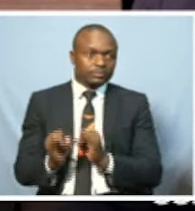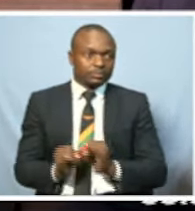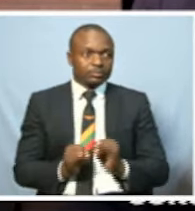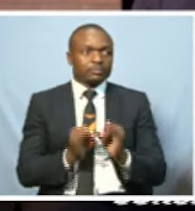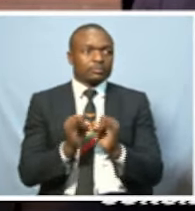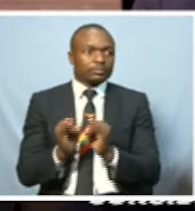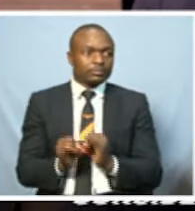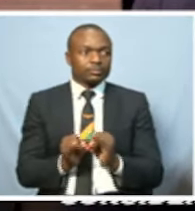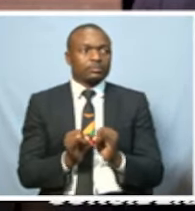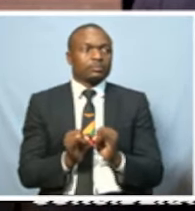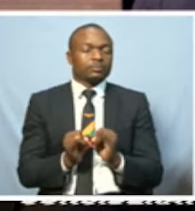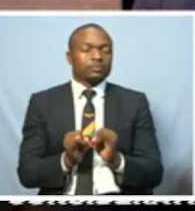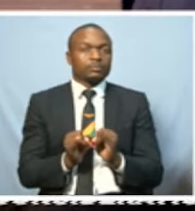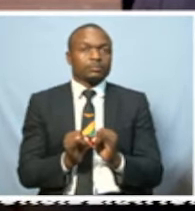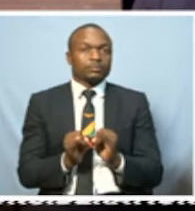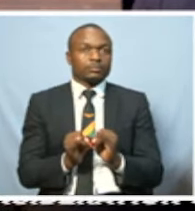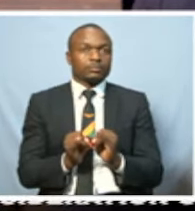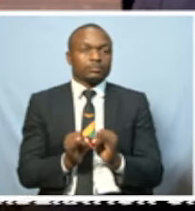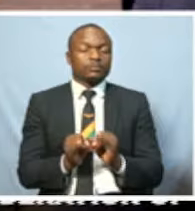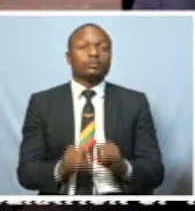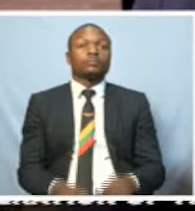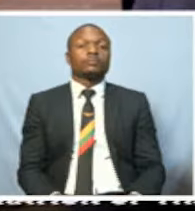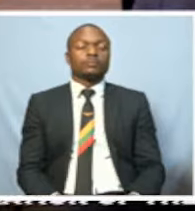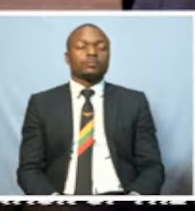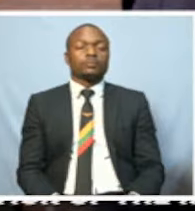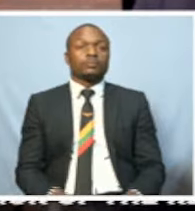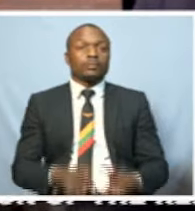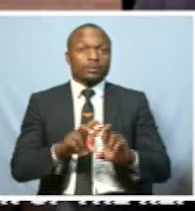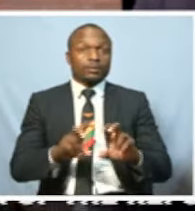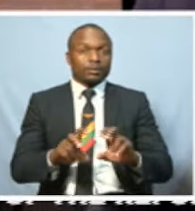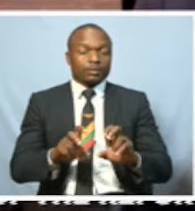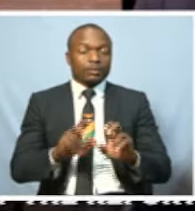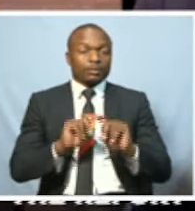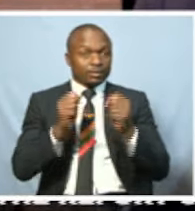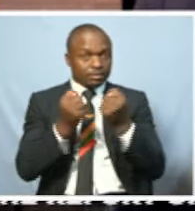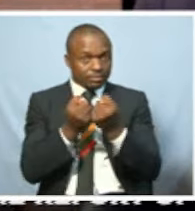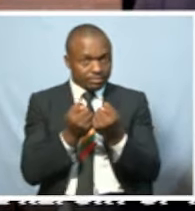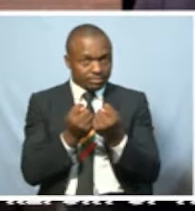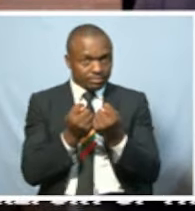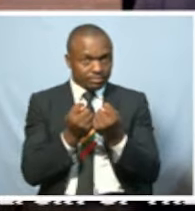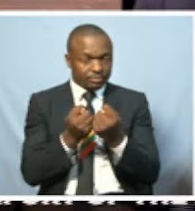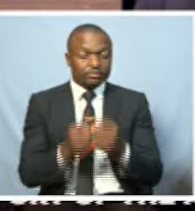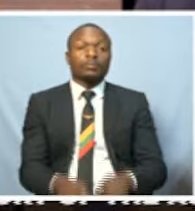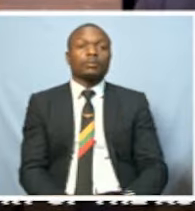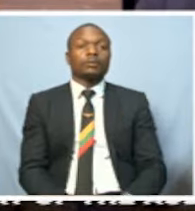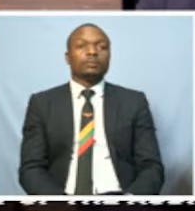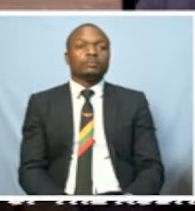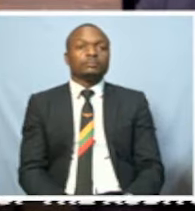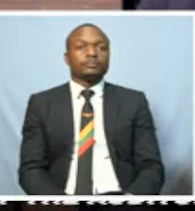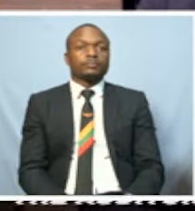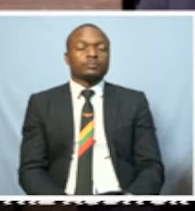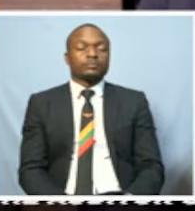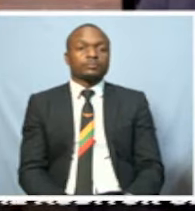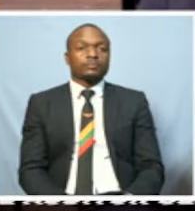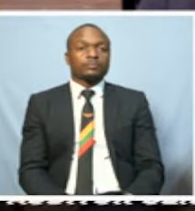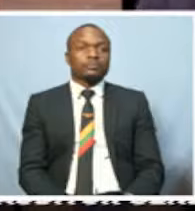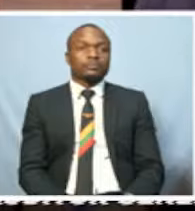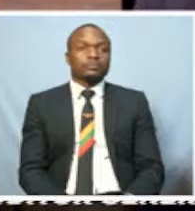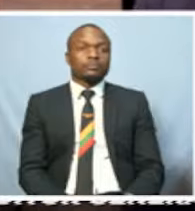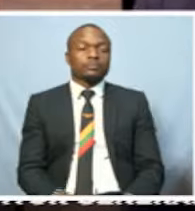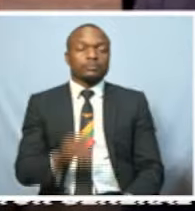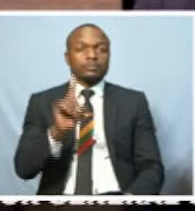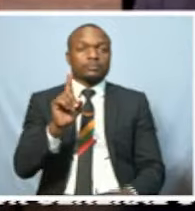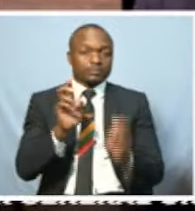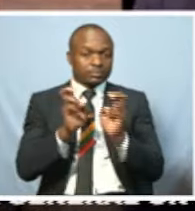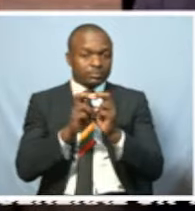we went through the evaluation with the team, and then we discovered that one contractor